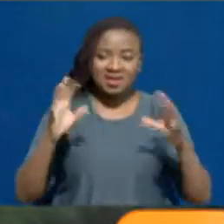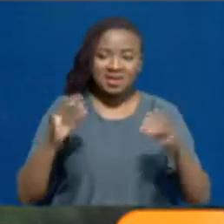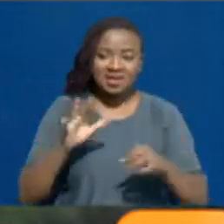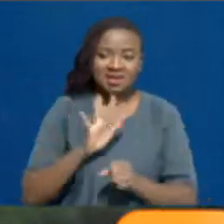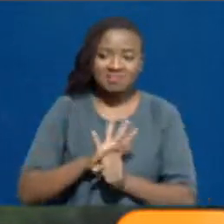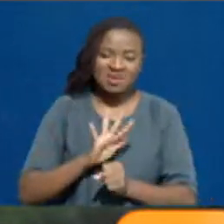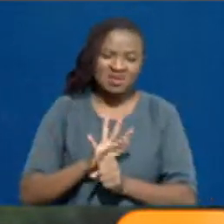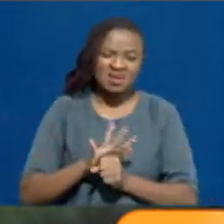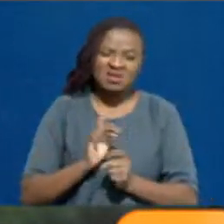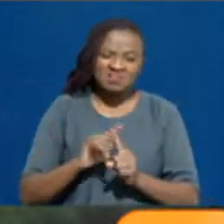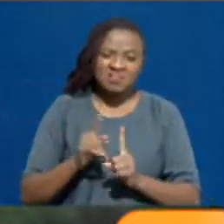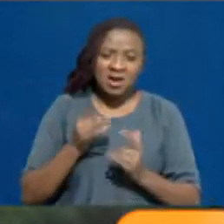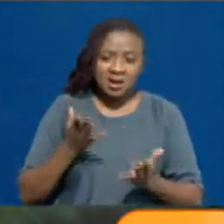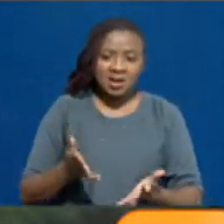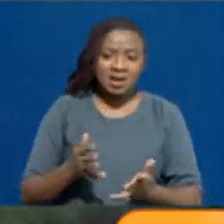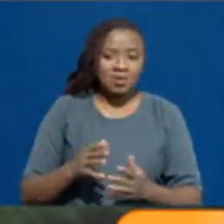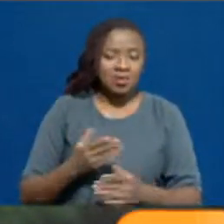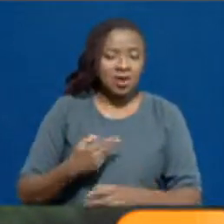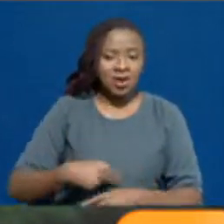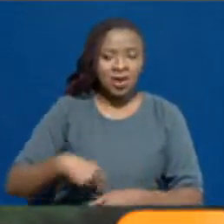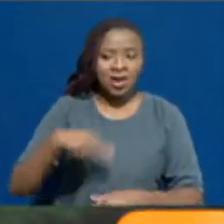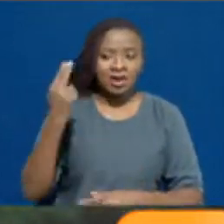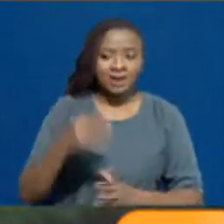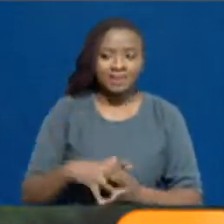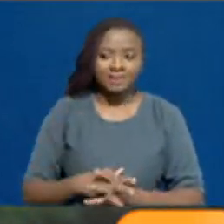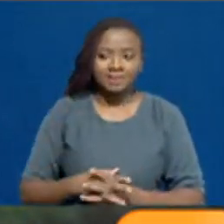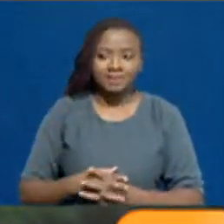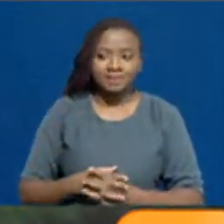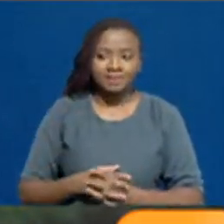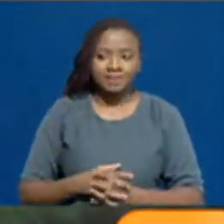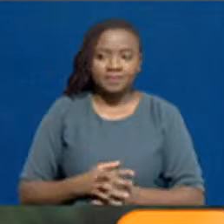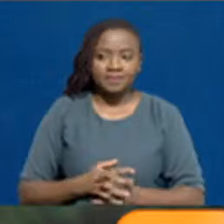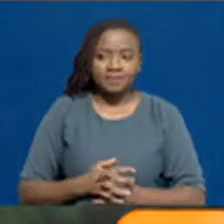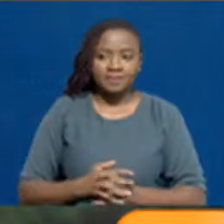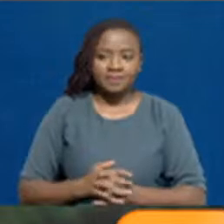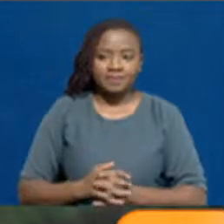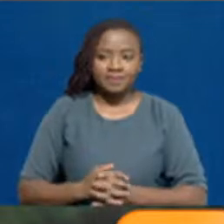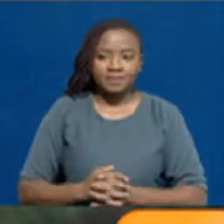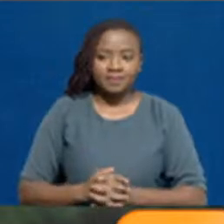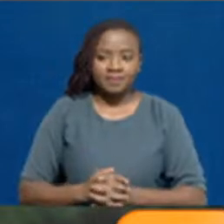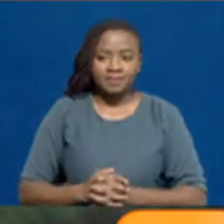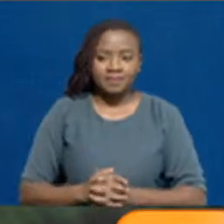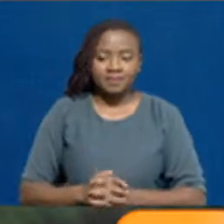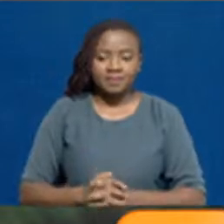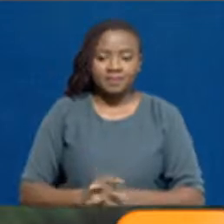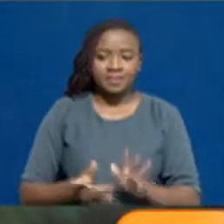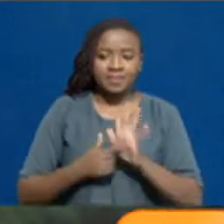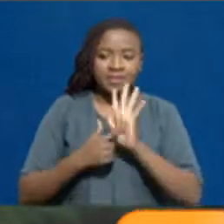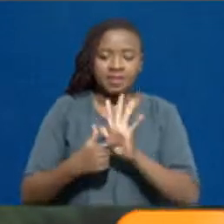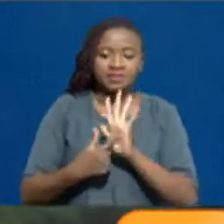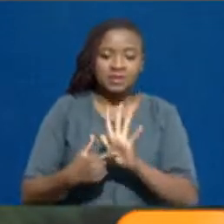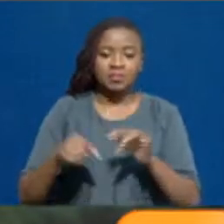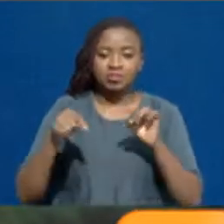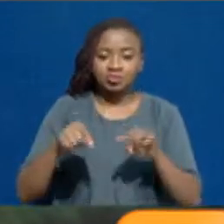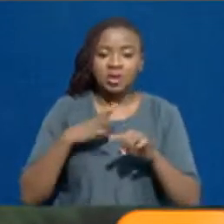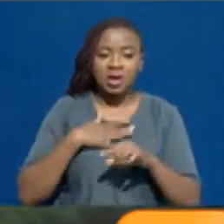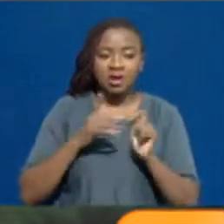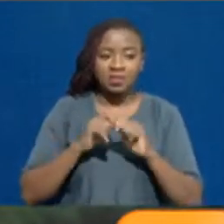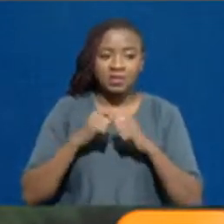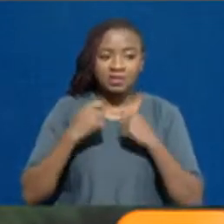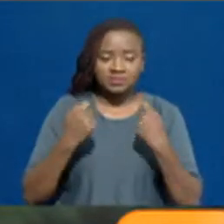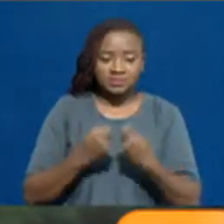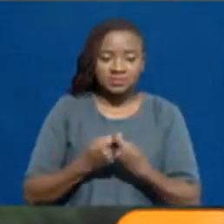with in terms of floods, we've never had this. You know, today I'll tell you, with our search and rescue teams